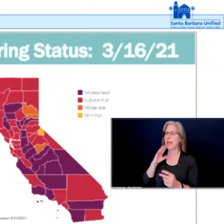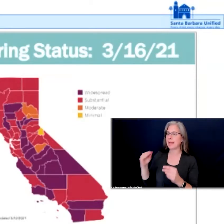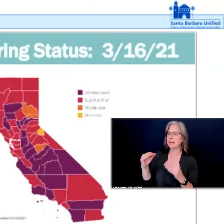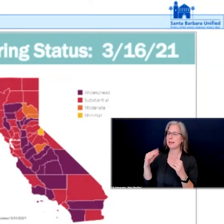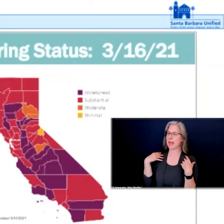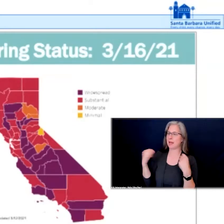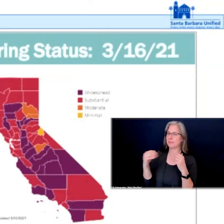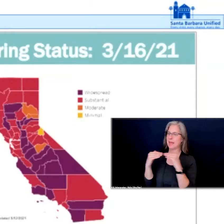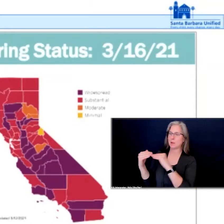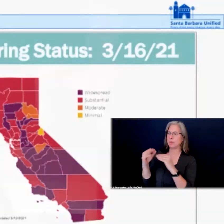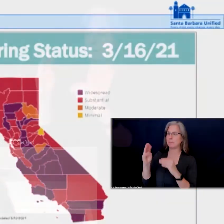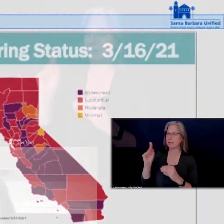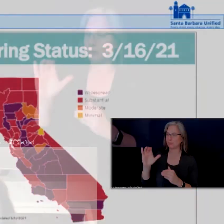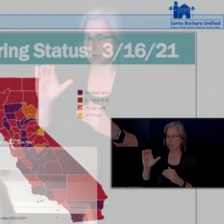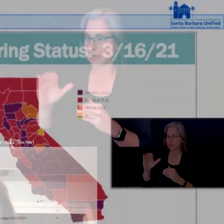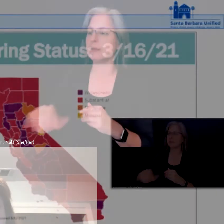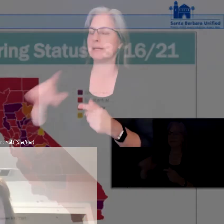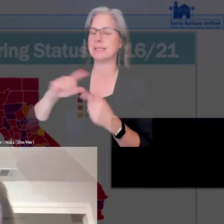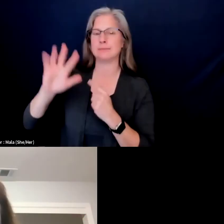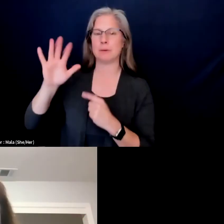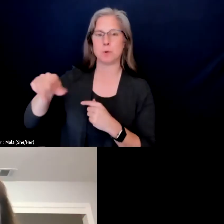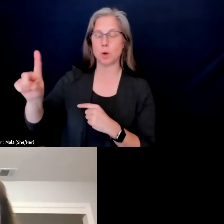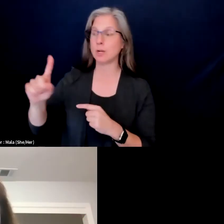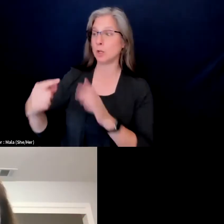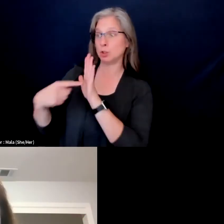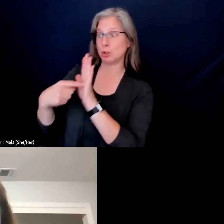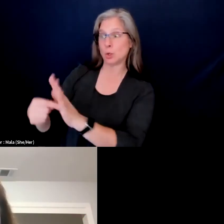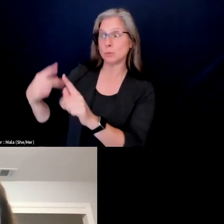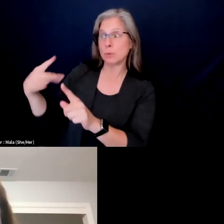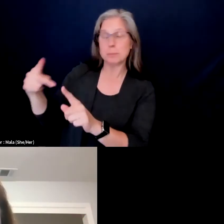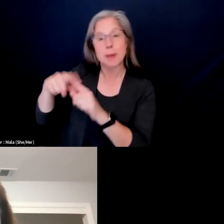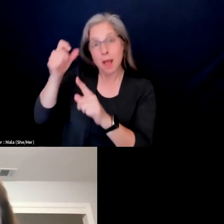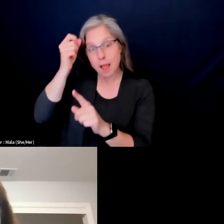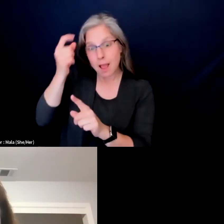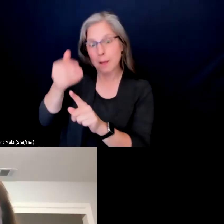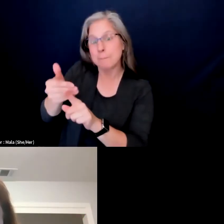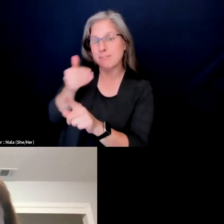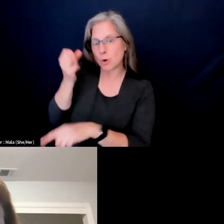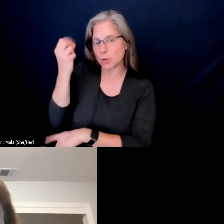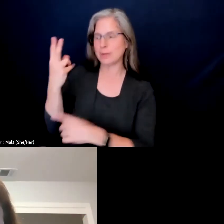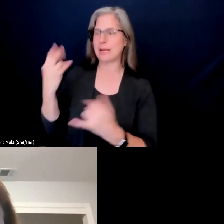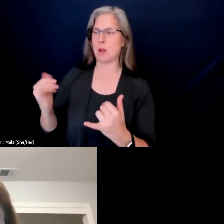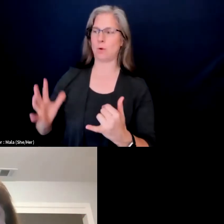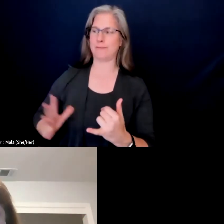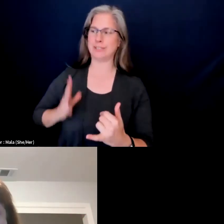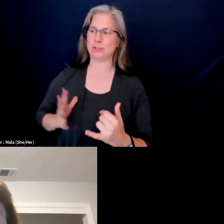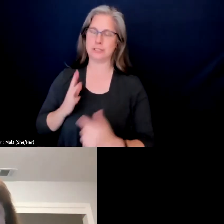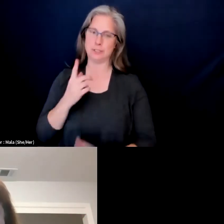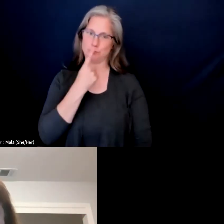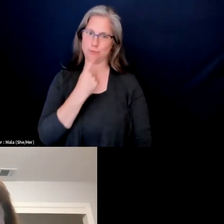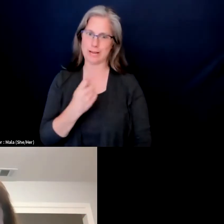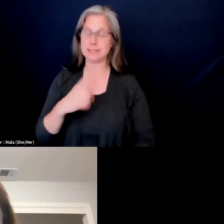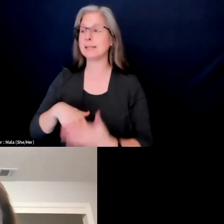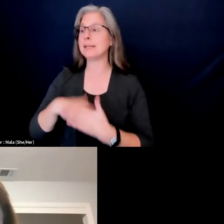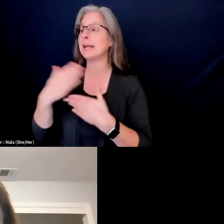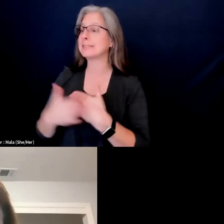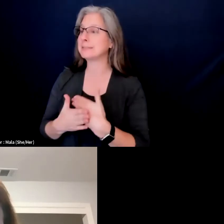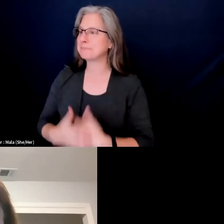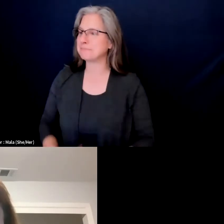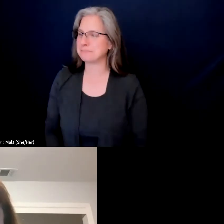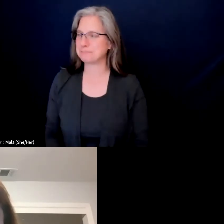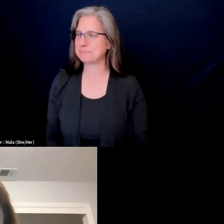So note on that map, it shows us purple, but that was before noon. We are now officially in the red tier. Next slide, please.